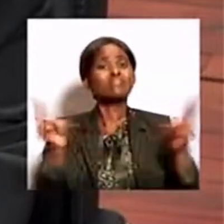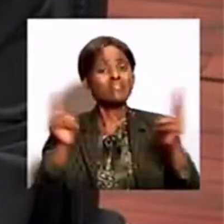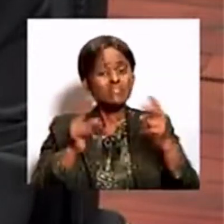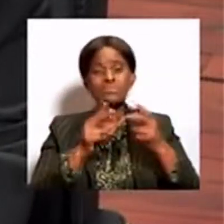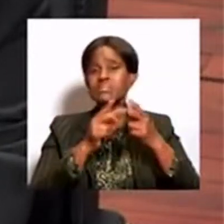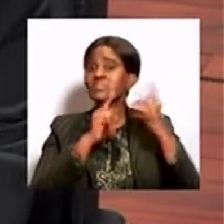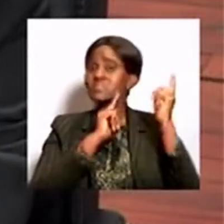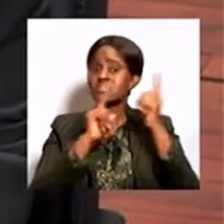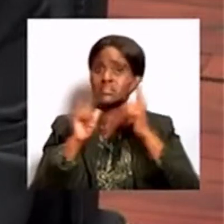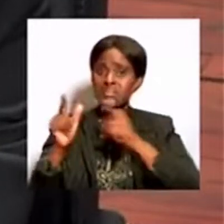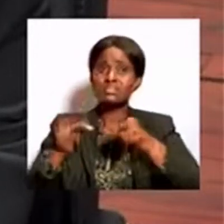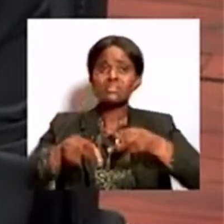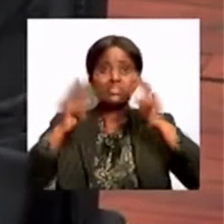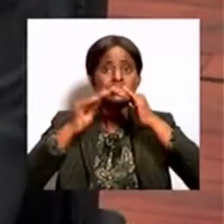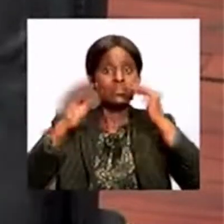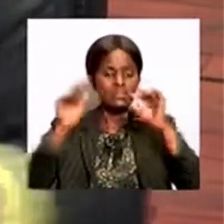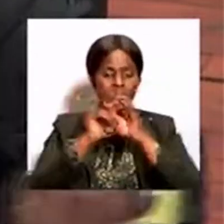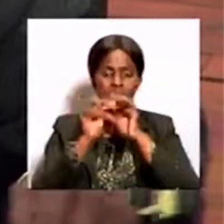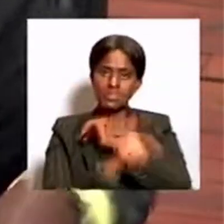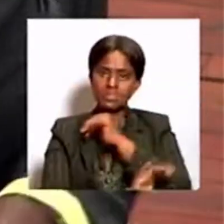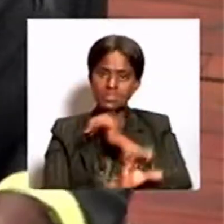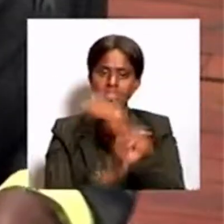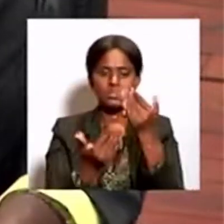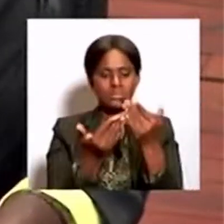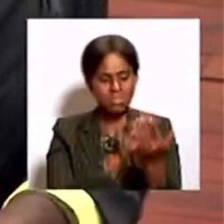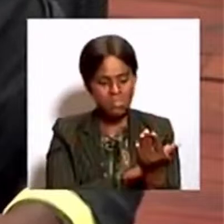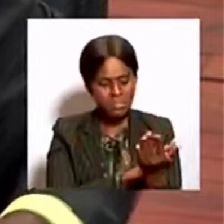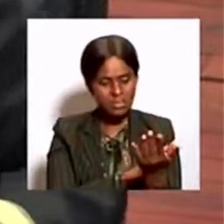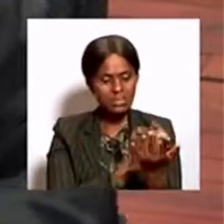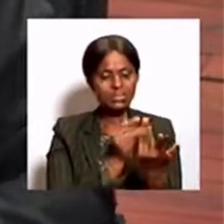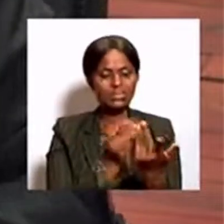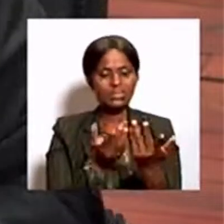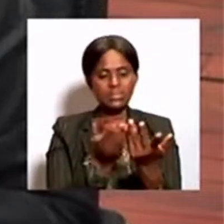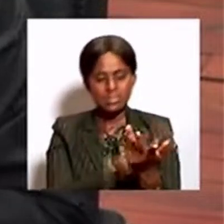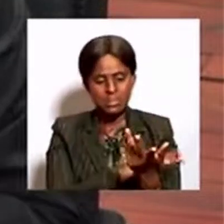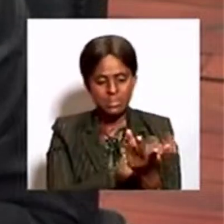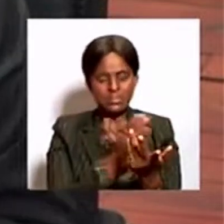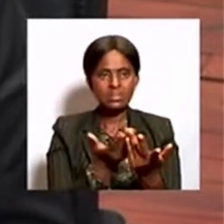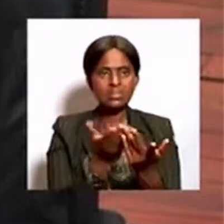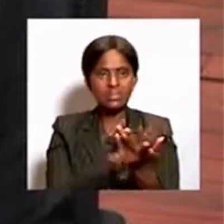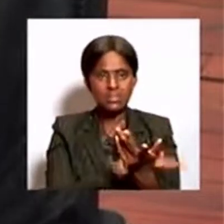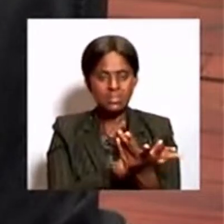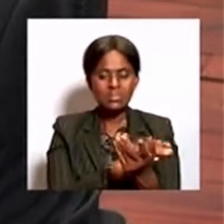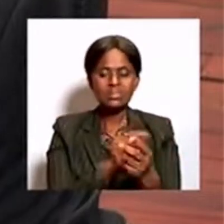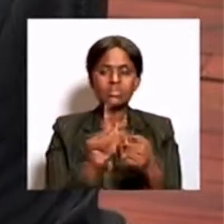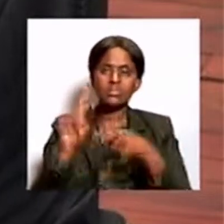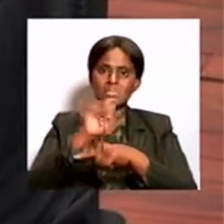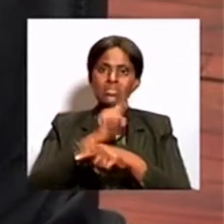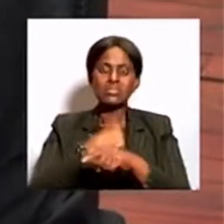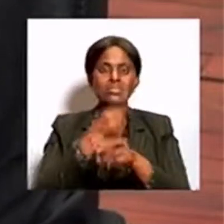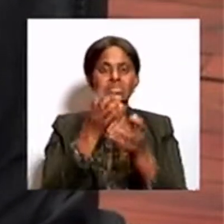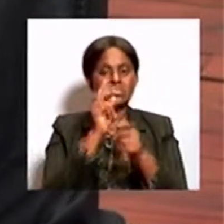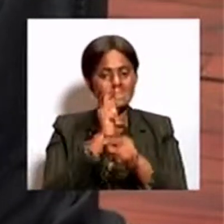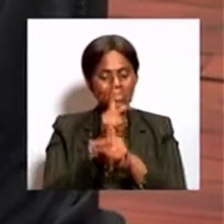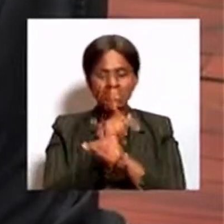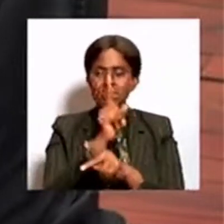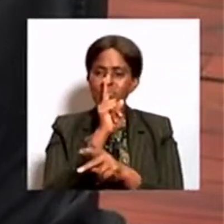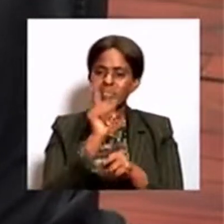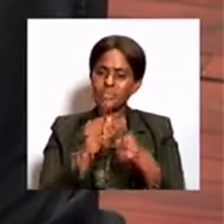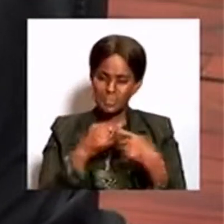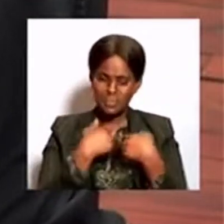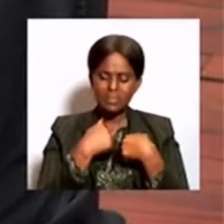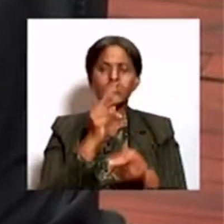level in this country. Page by page, town clerk. Today I wanted to keep quiet, but I have a moral